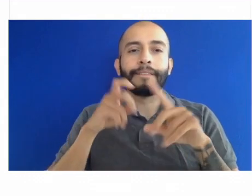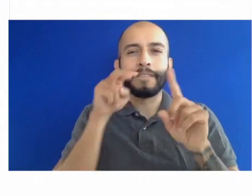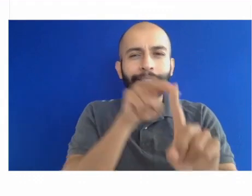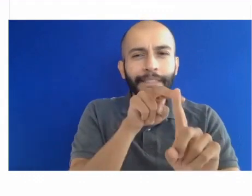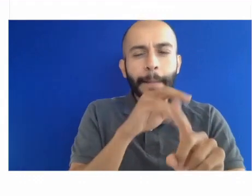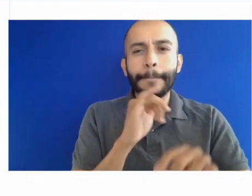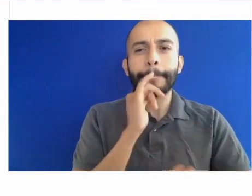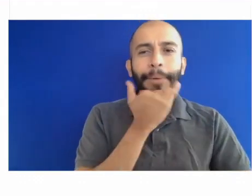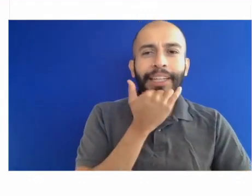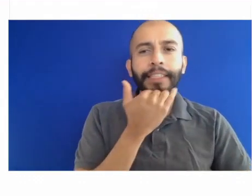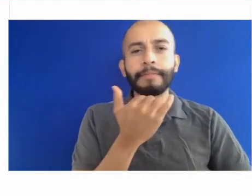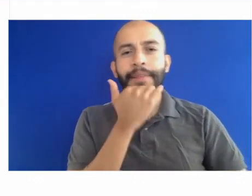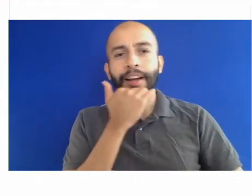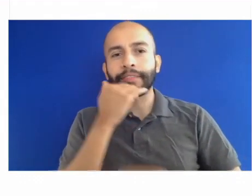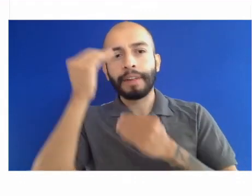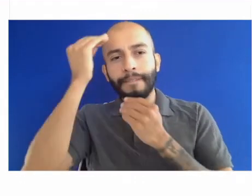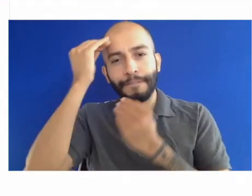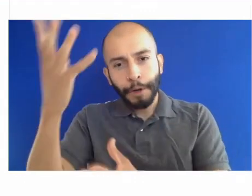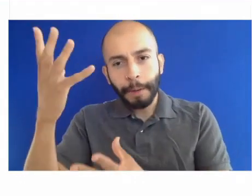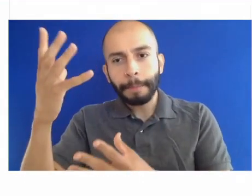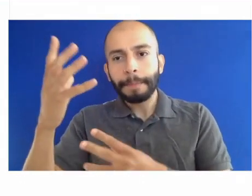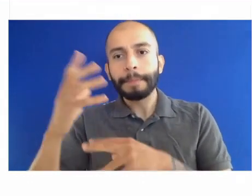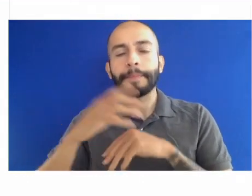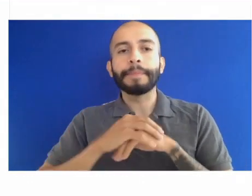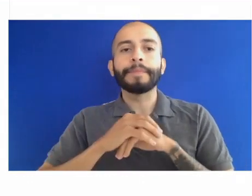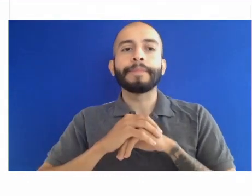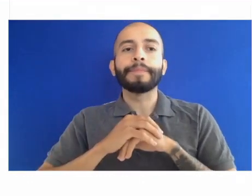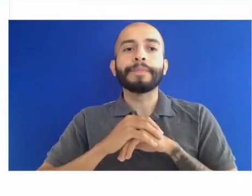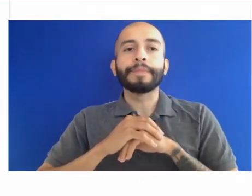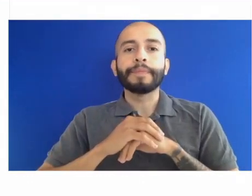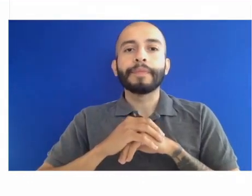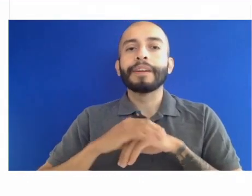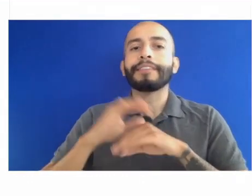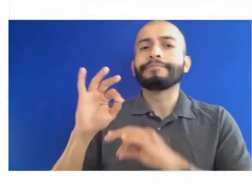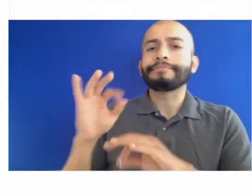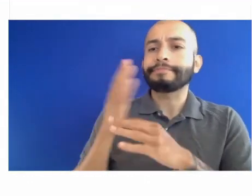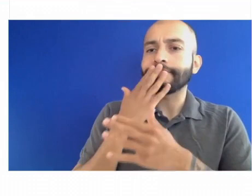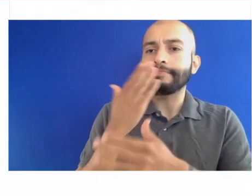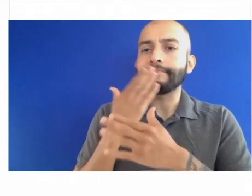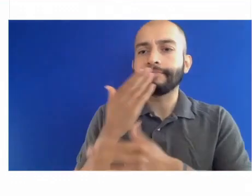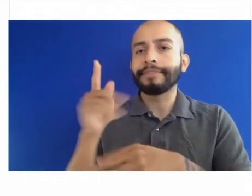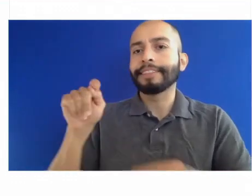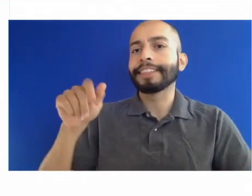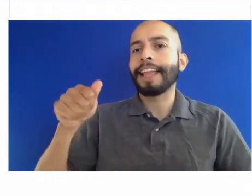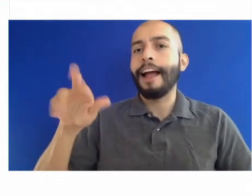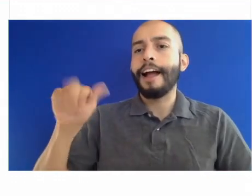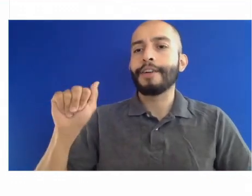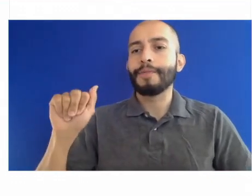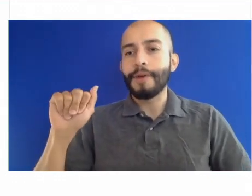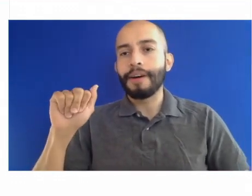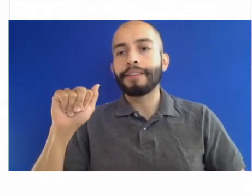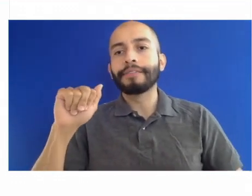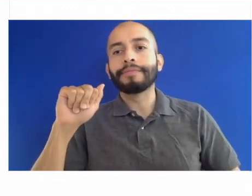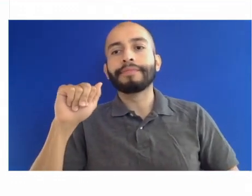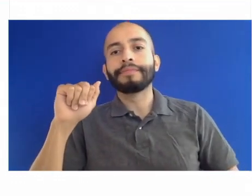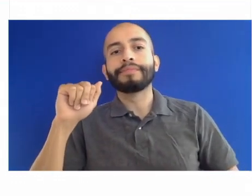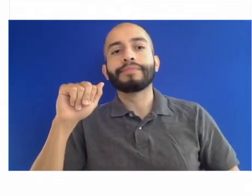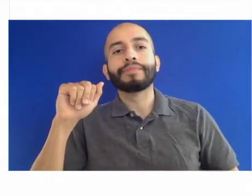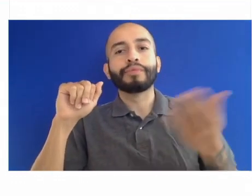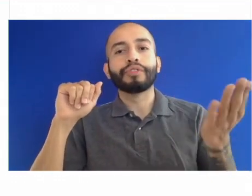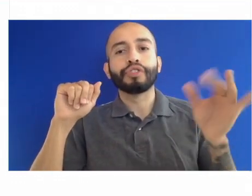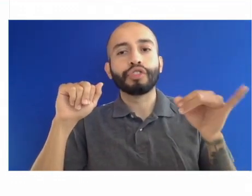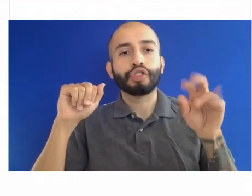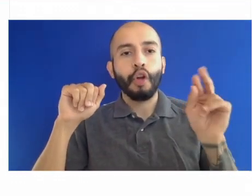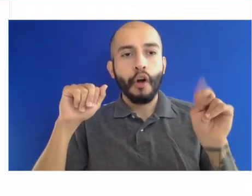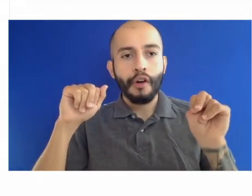Thank you, Tara. John? Yeah, I completely agree. I think a lot of misinformation is basically predictable, or at